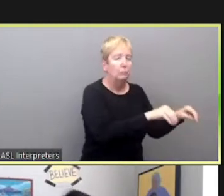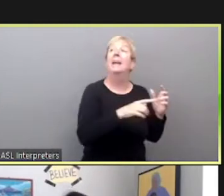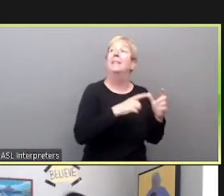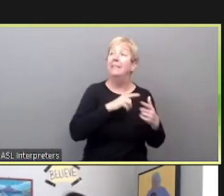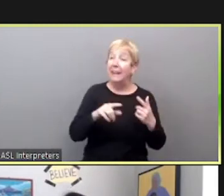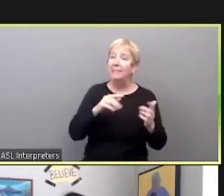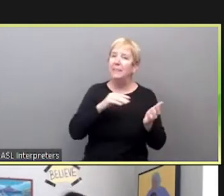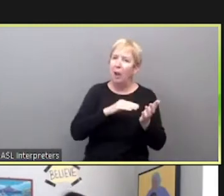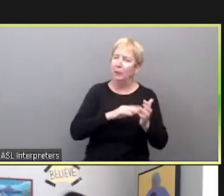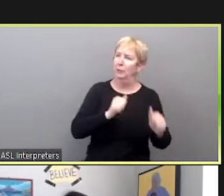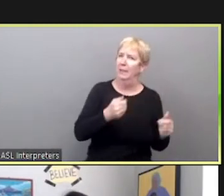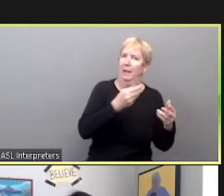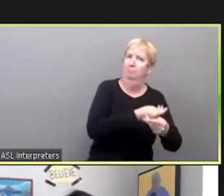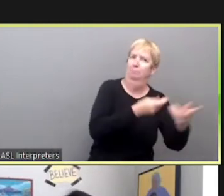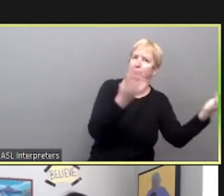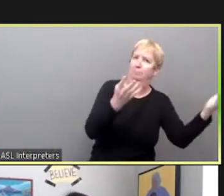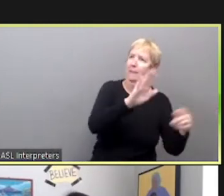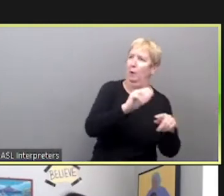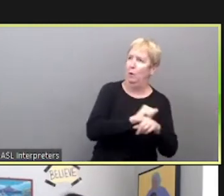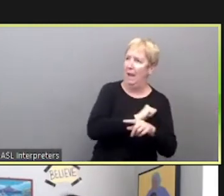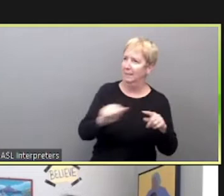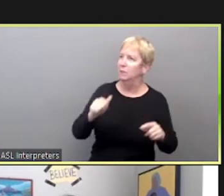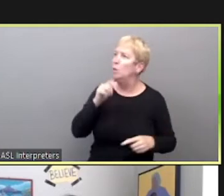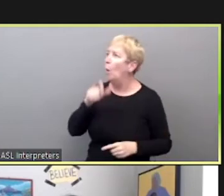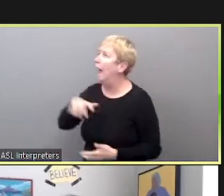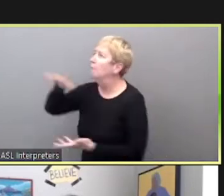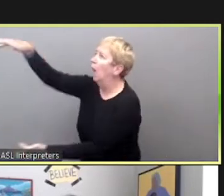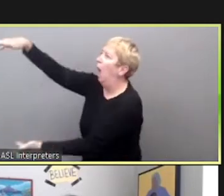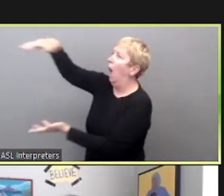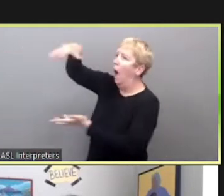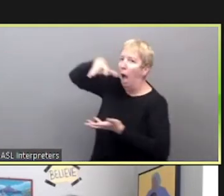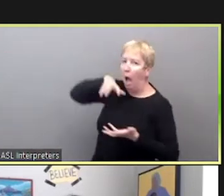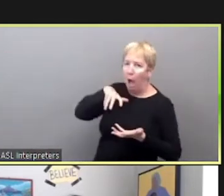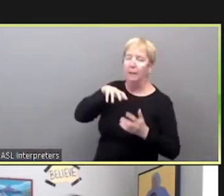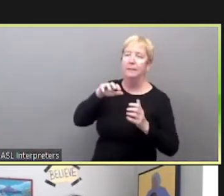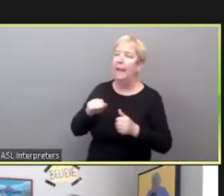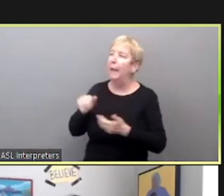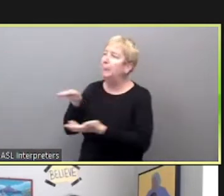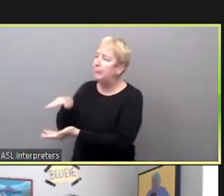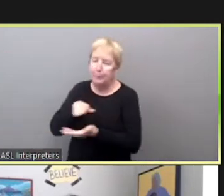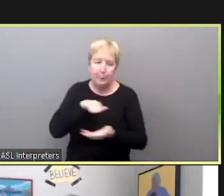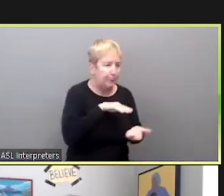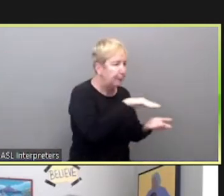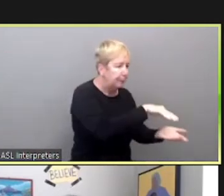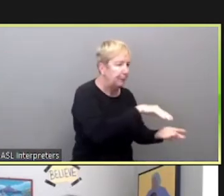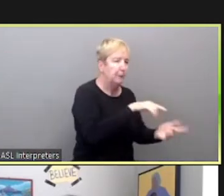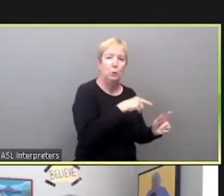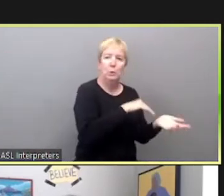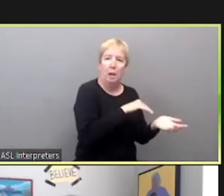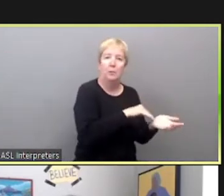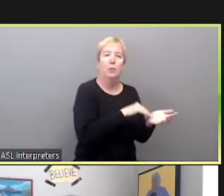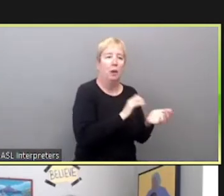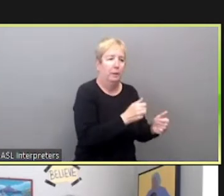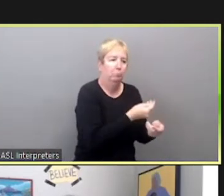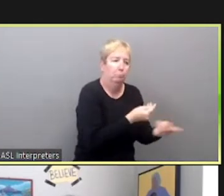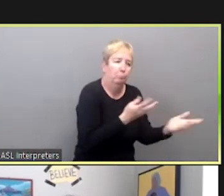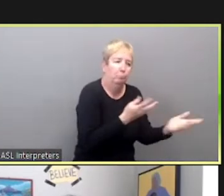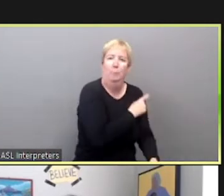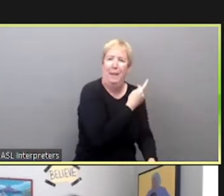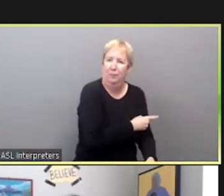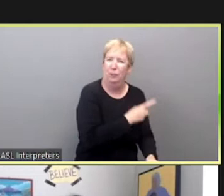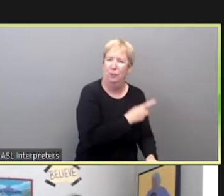practice, and yeah, and that's how a lot of kids get their vaccines. So thanks to all of you out there who are vaccinating our kids. Next